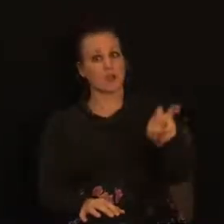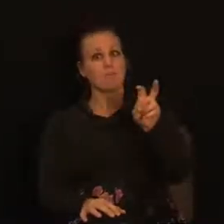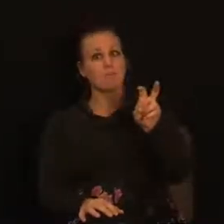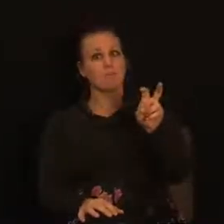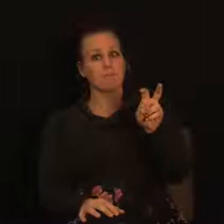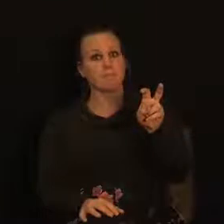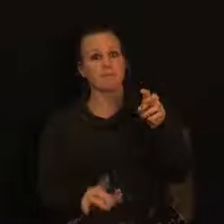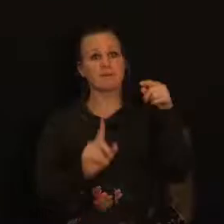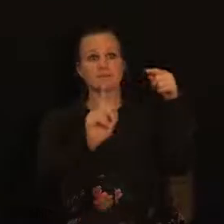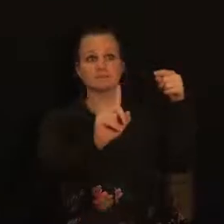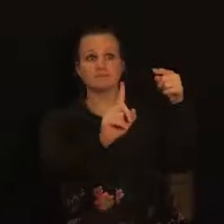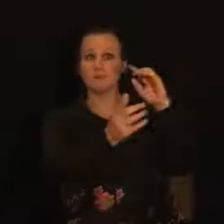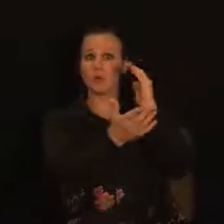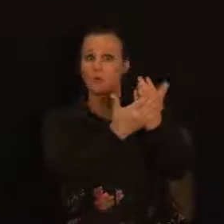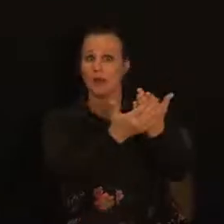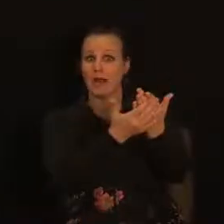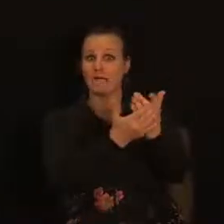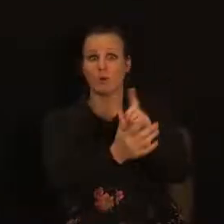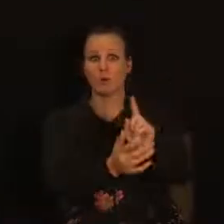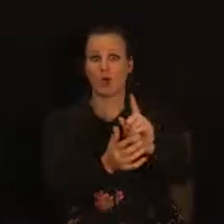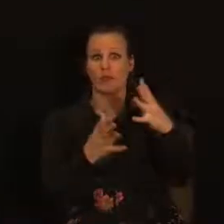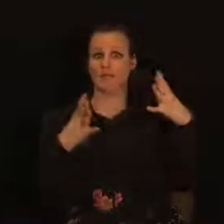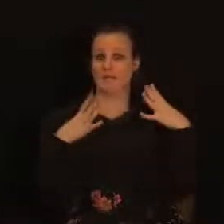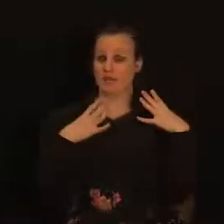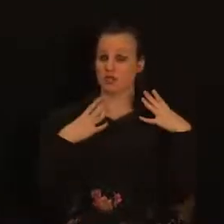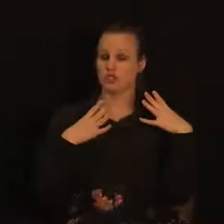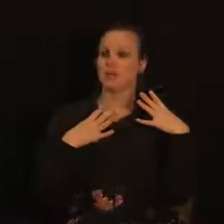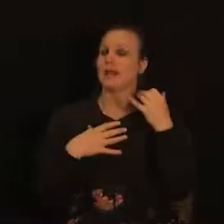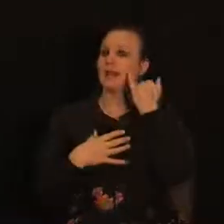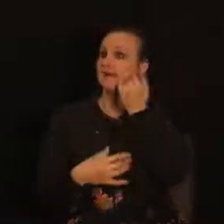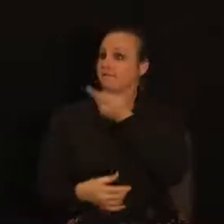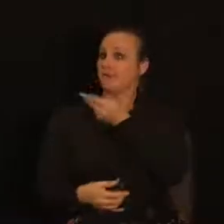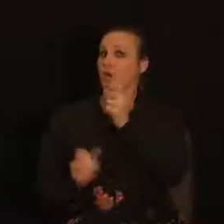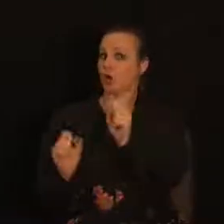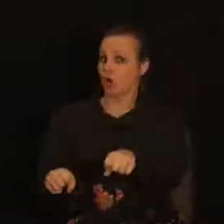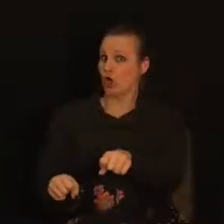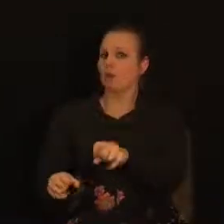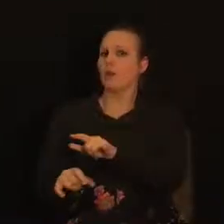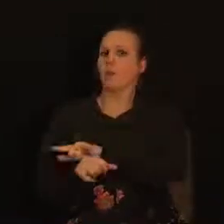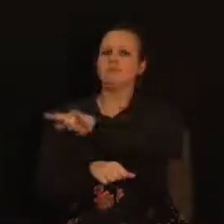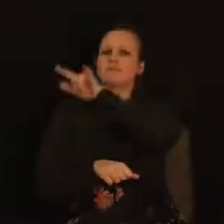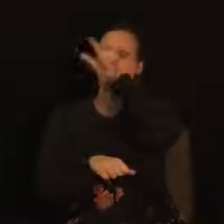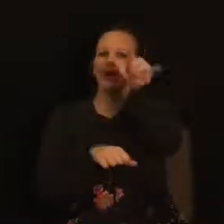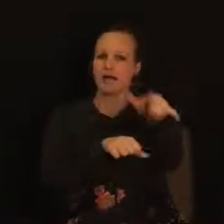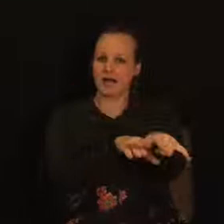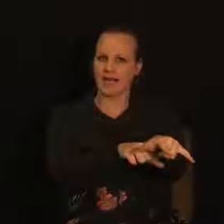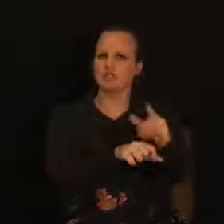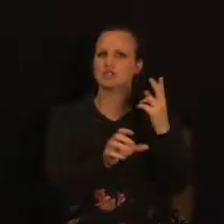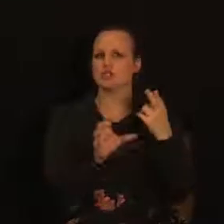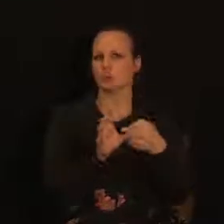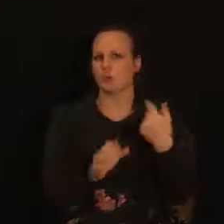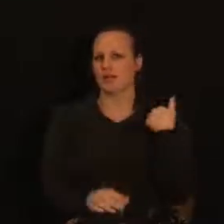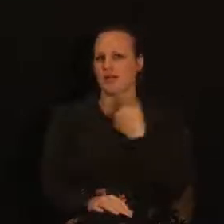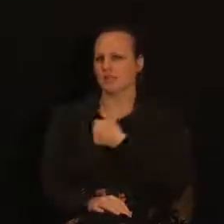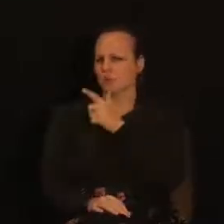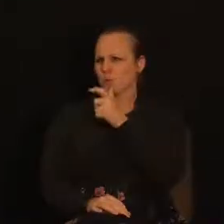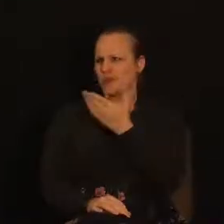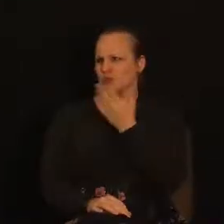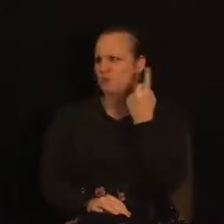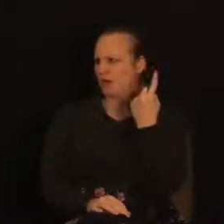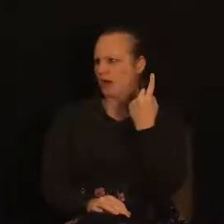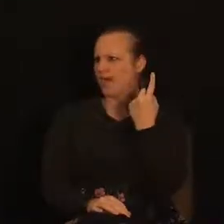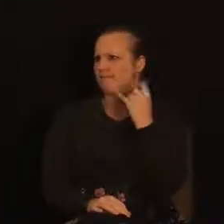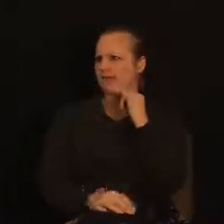the destination, but if they could, they would fly to join us. Who here is one of